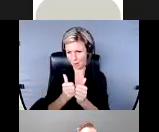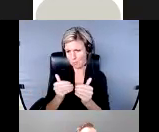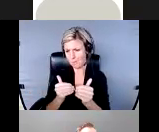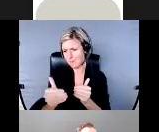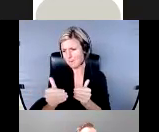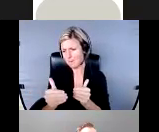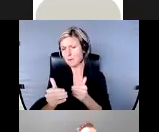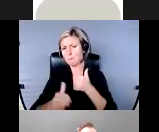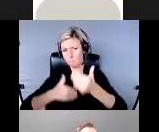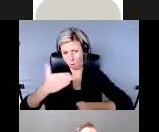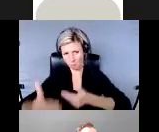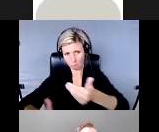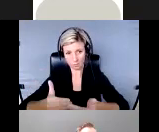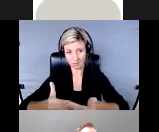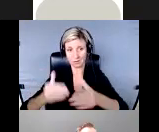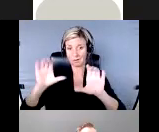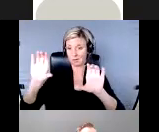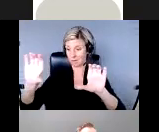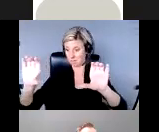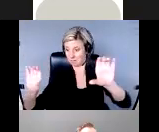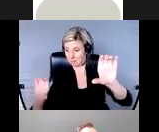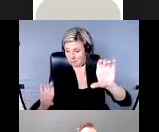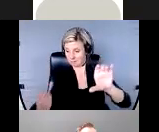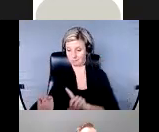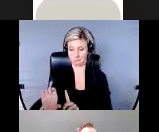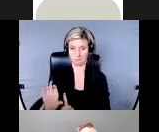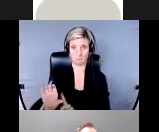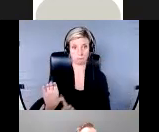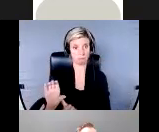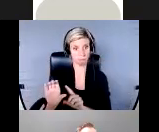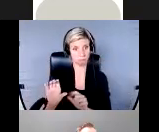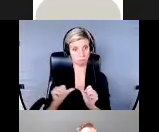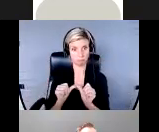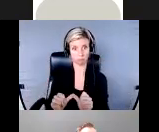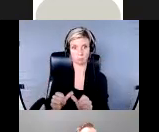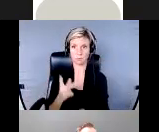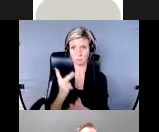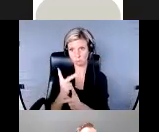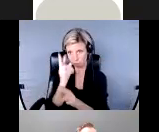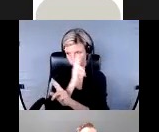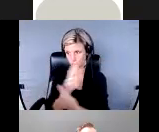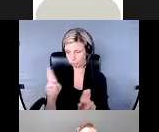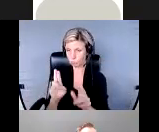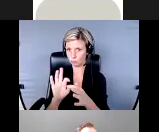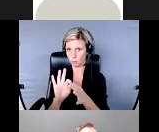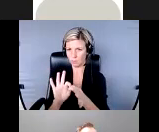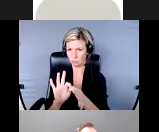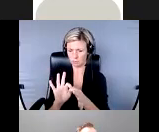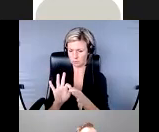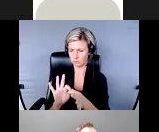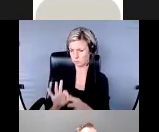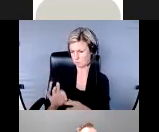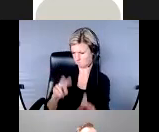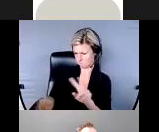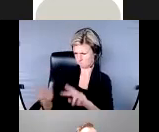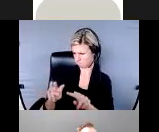screen, maintaining respectful relationships, right? Where we're trying to sort out what feels respectful to